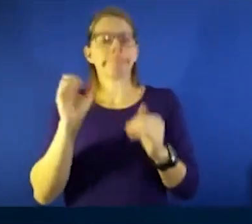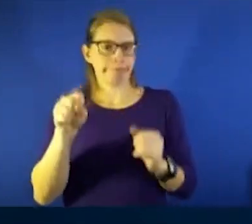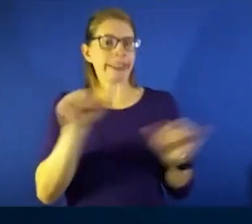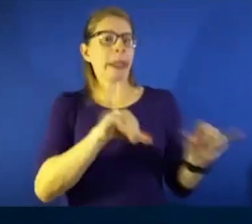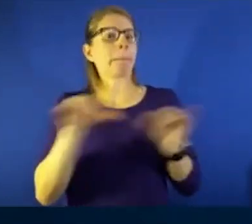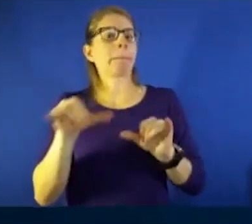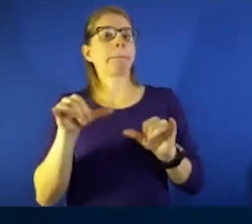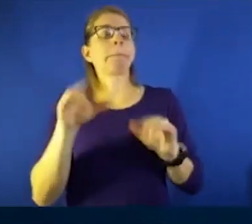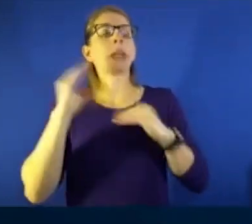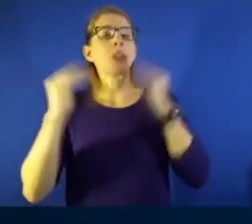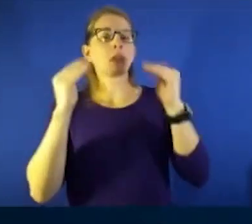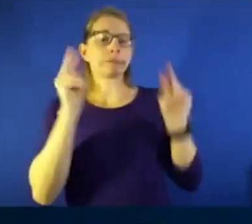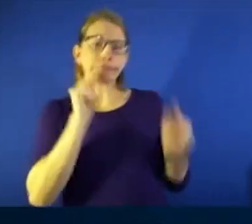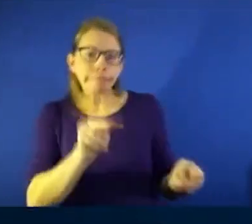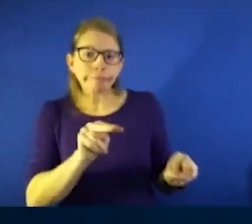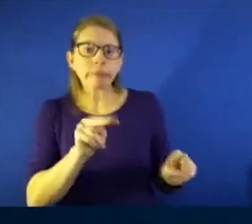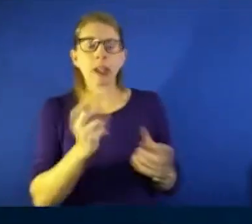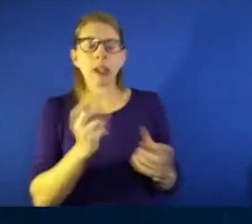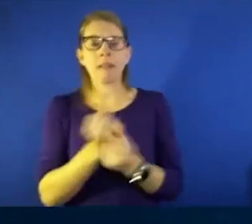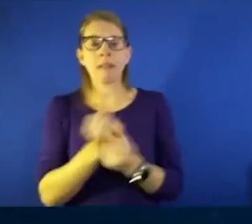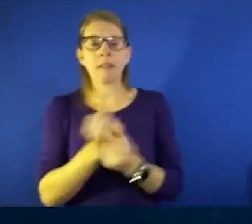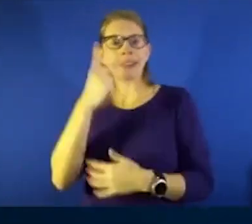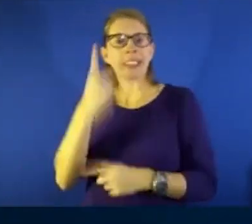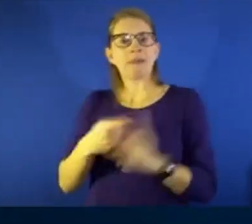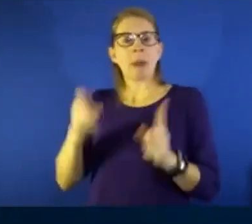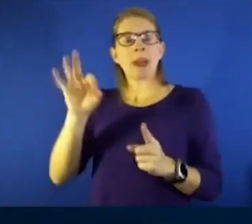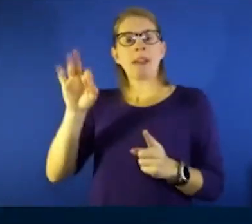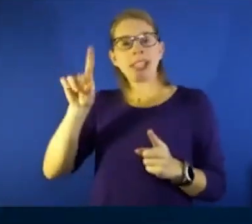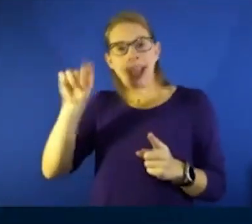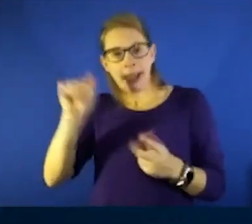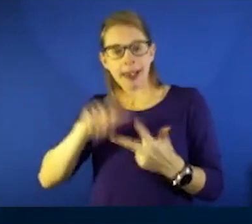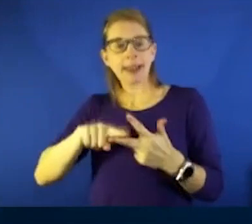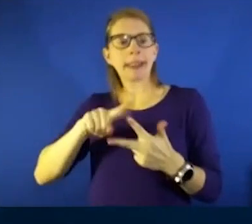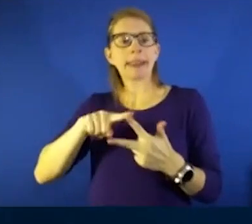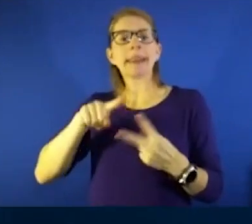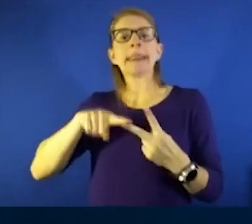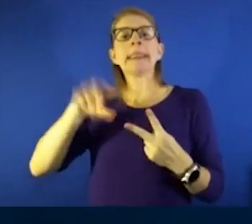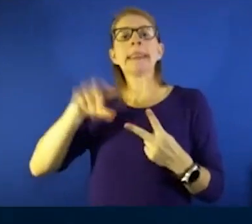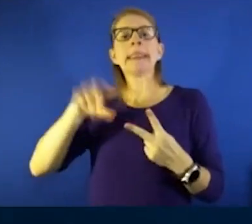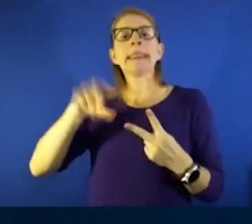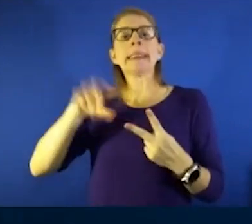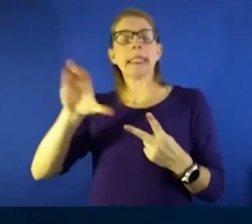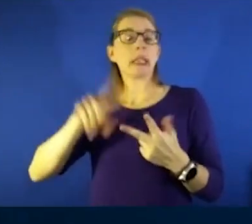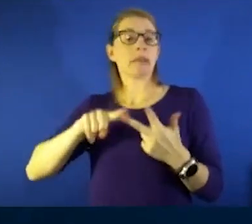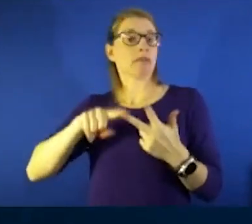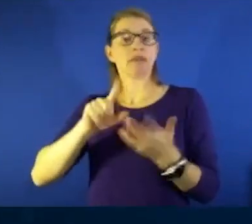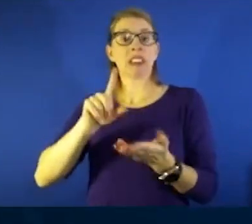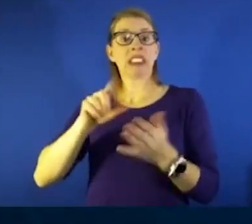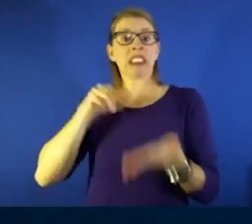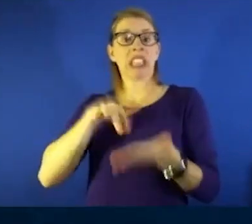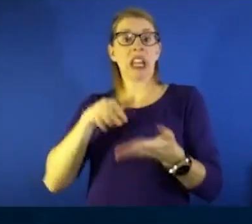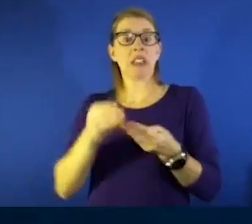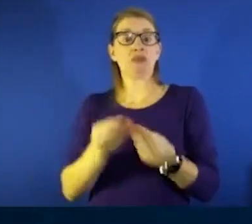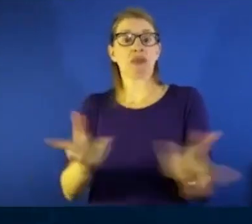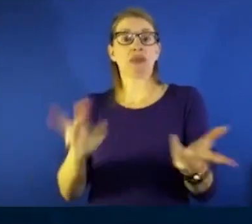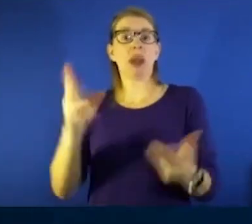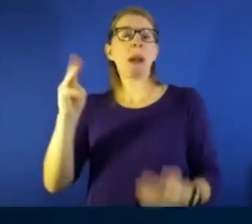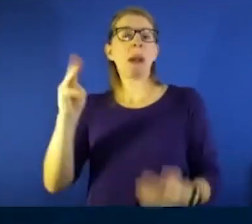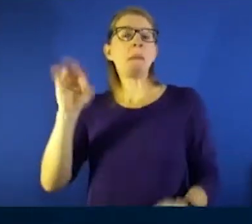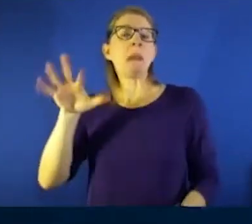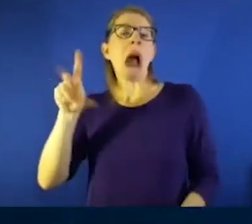seen in from the FDA and the CDC and the studies that have come out. Same sort of mild side effects: sore